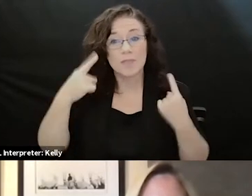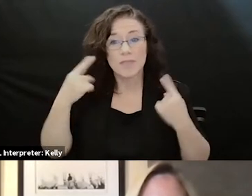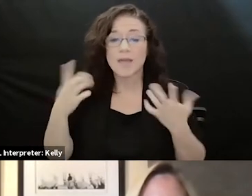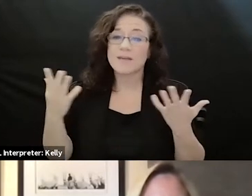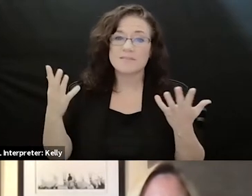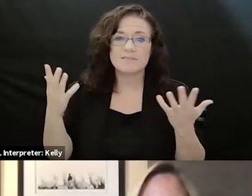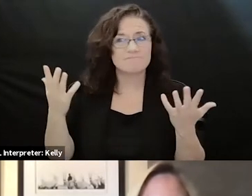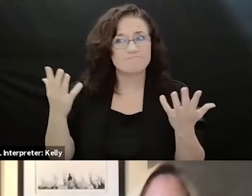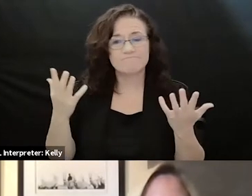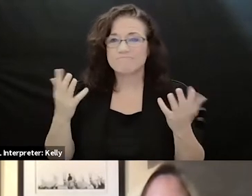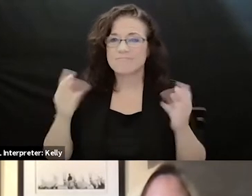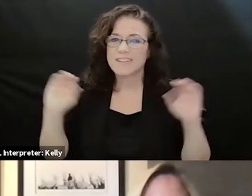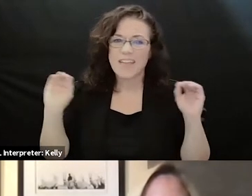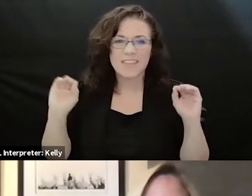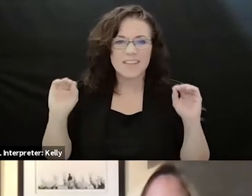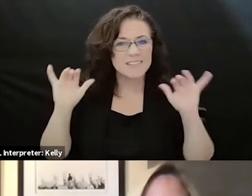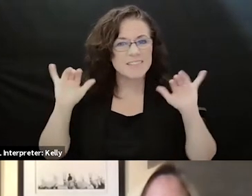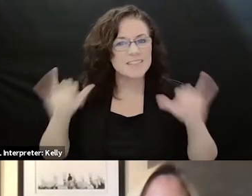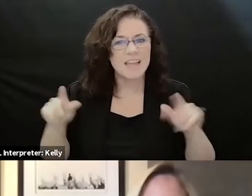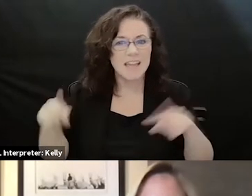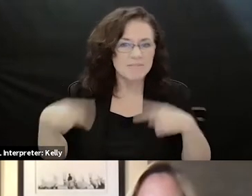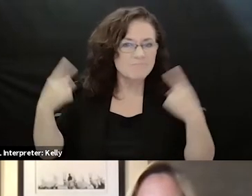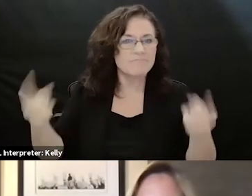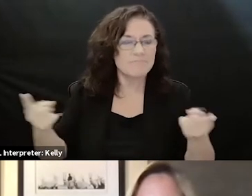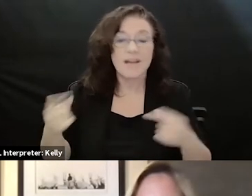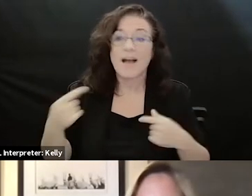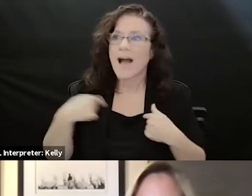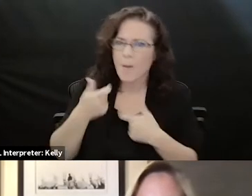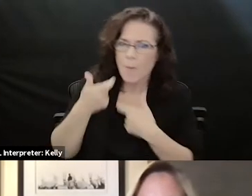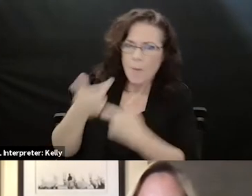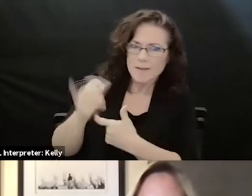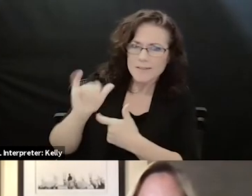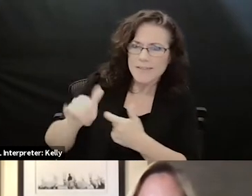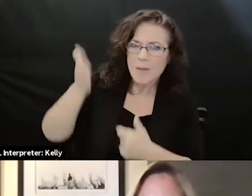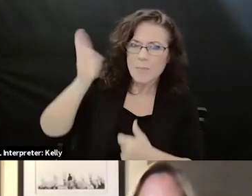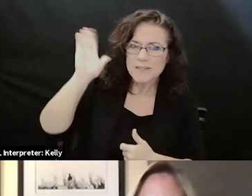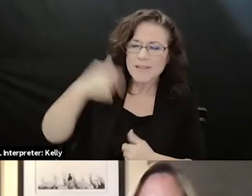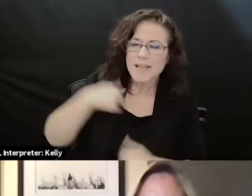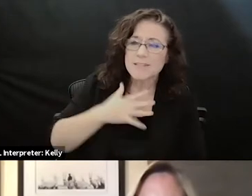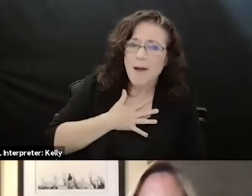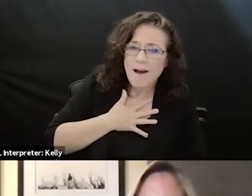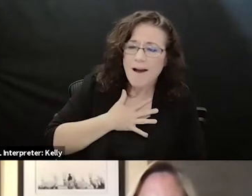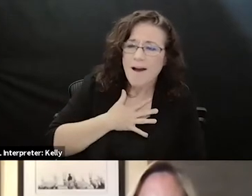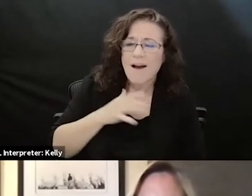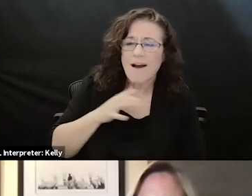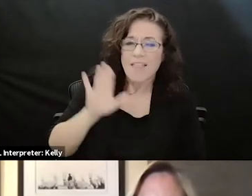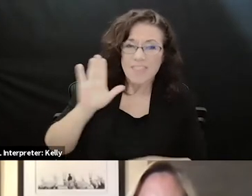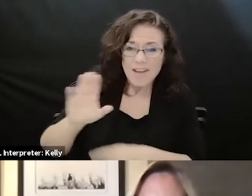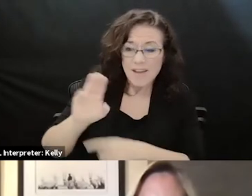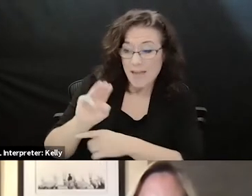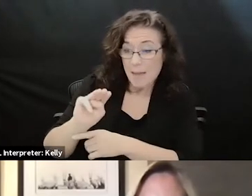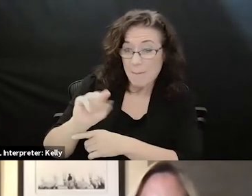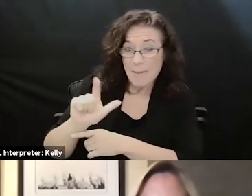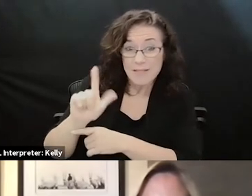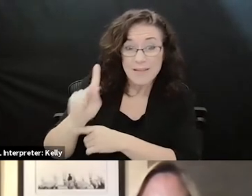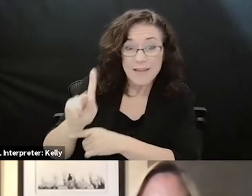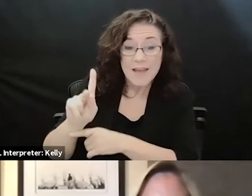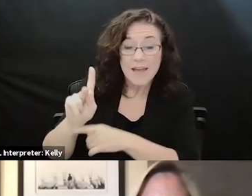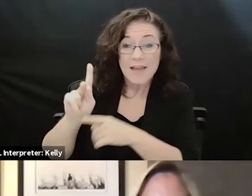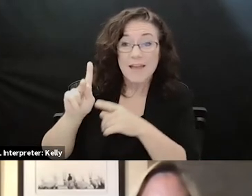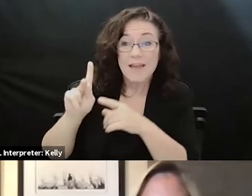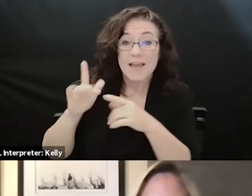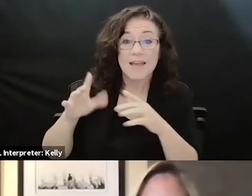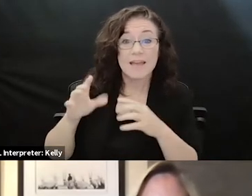um that presentation virtually and it was so moving so there's new elements that you can bring in this virtual world that that you